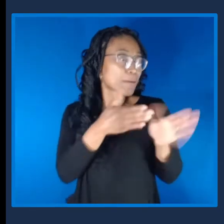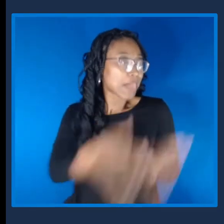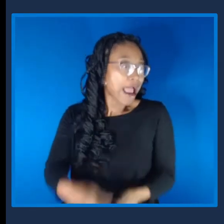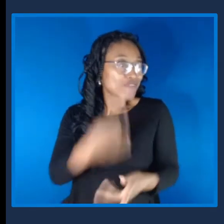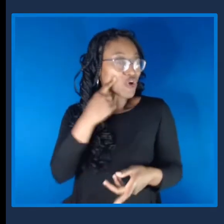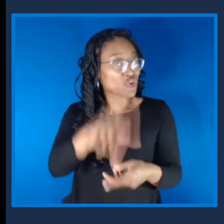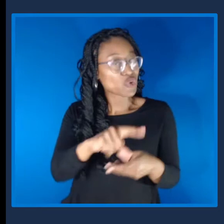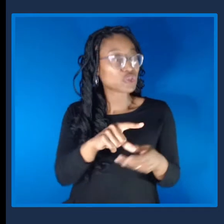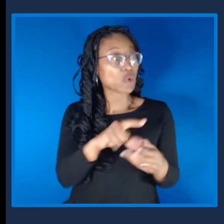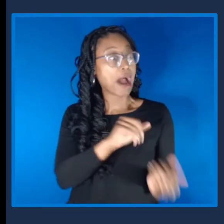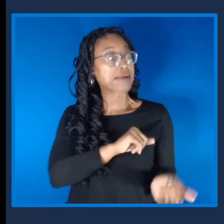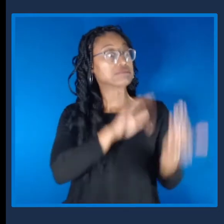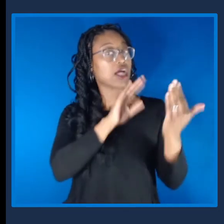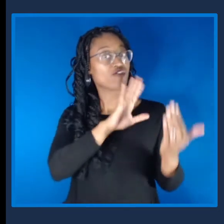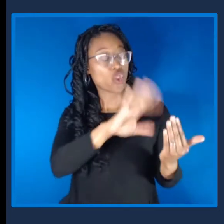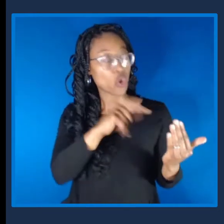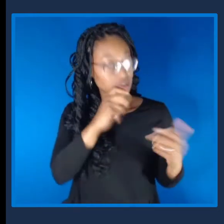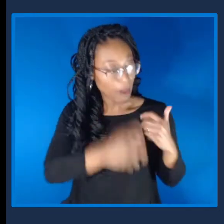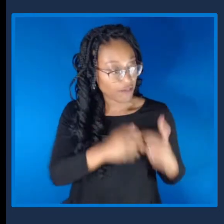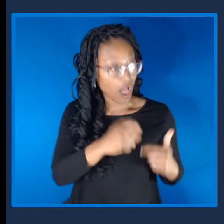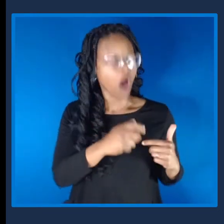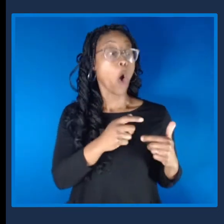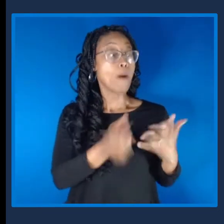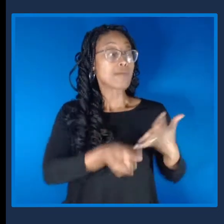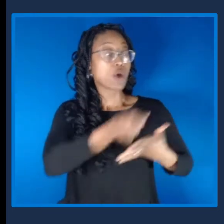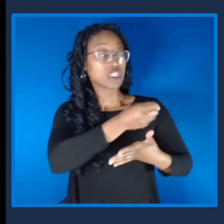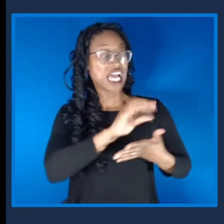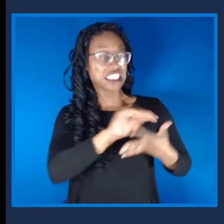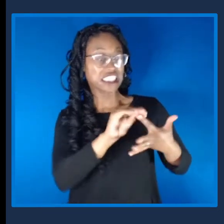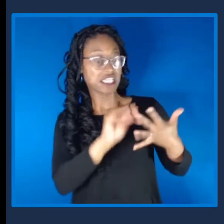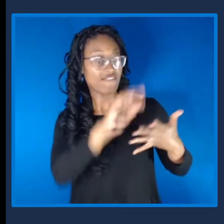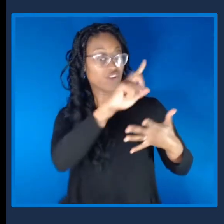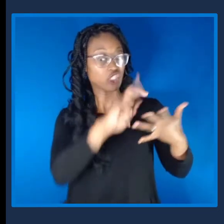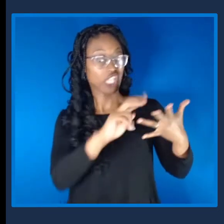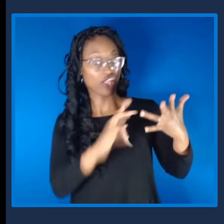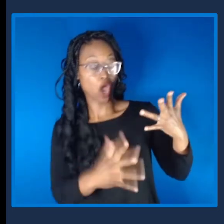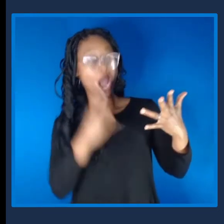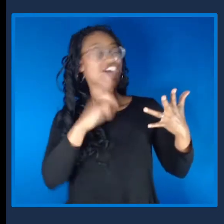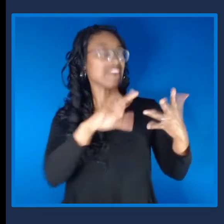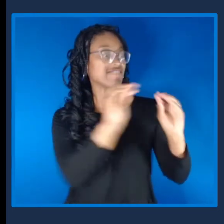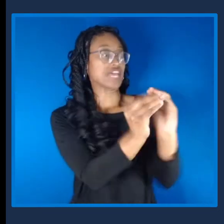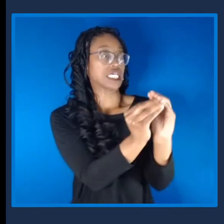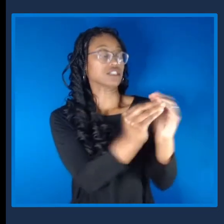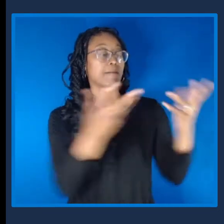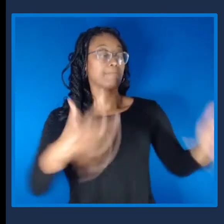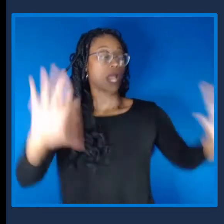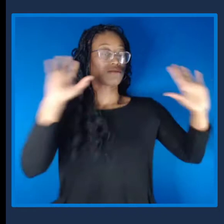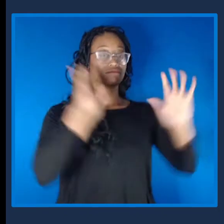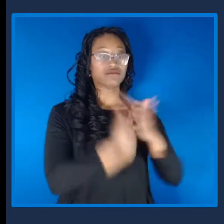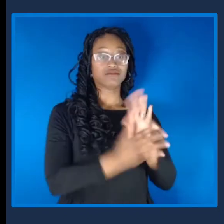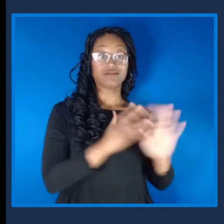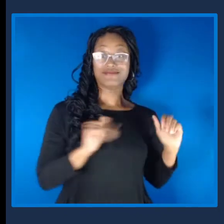prioritize those issues, fix them, and verify them like we talked about. So let's go ahead and dive in.